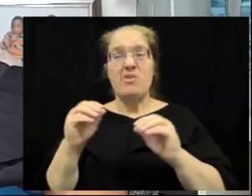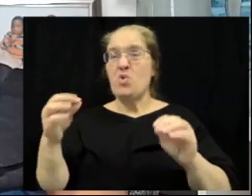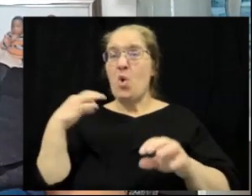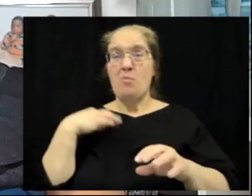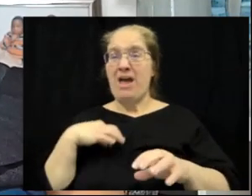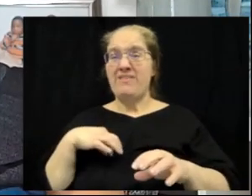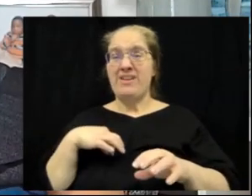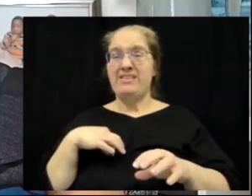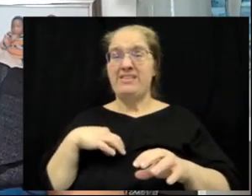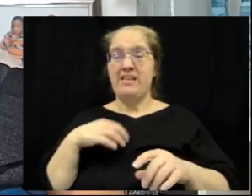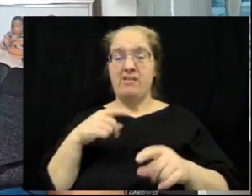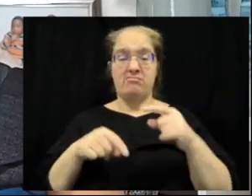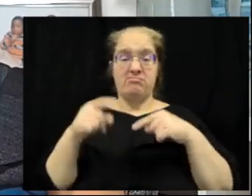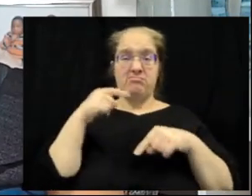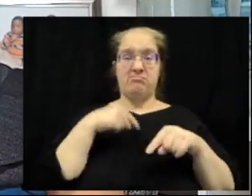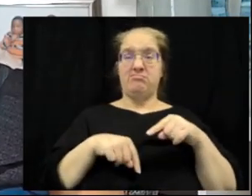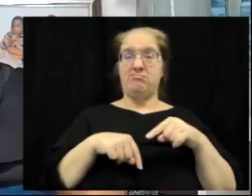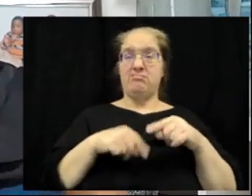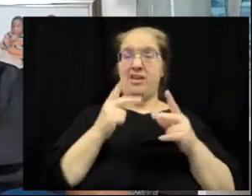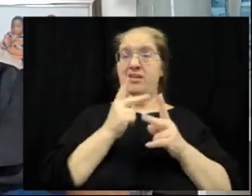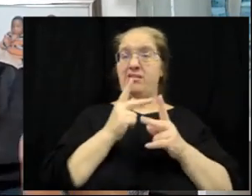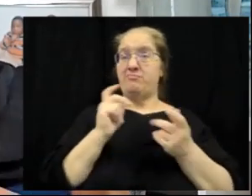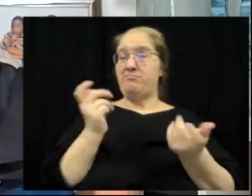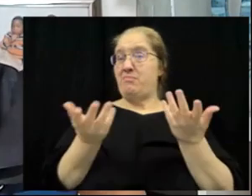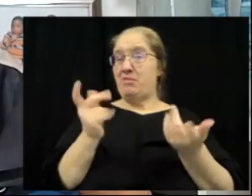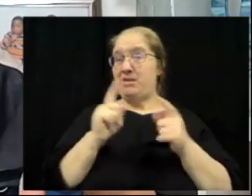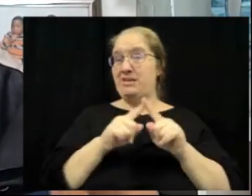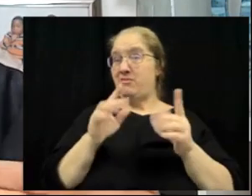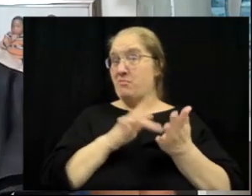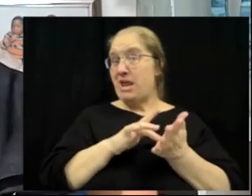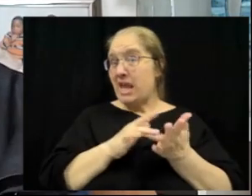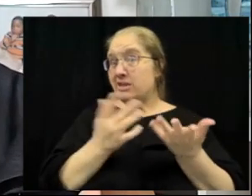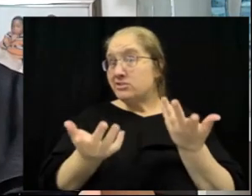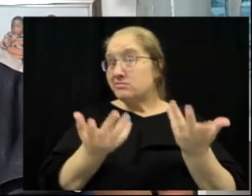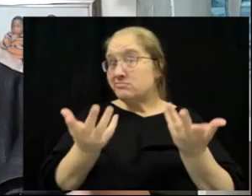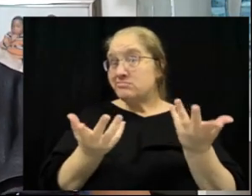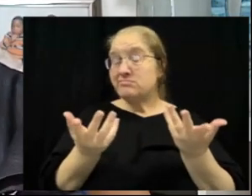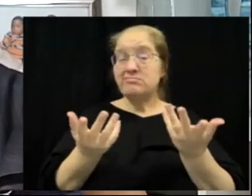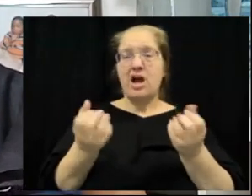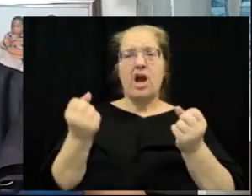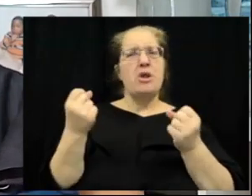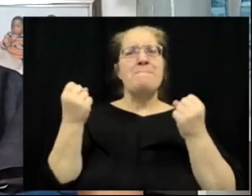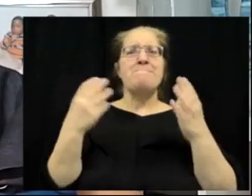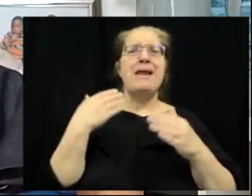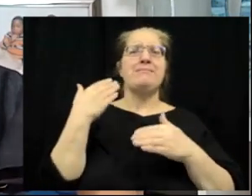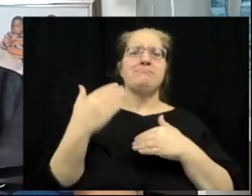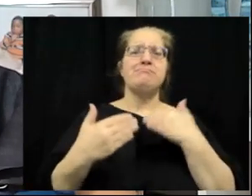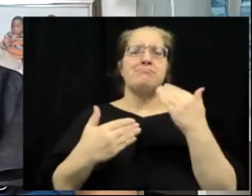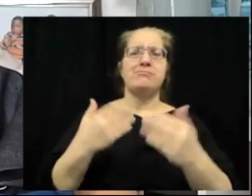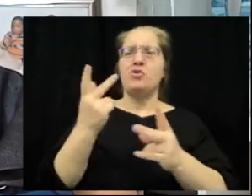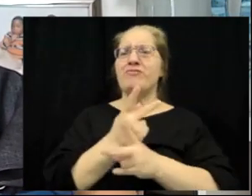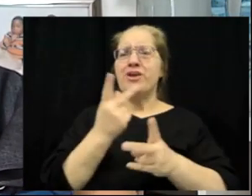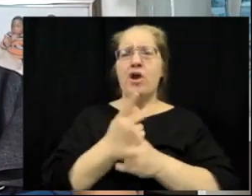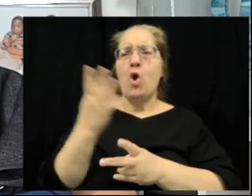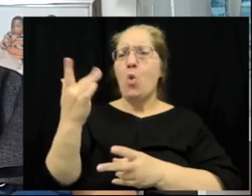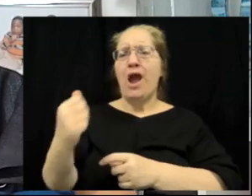course, then you got to go back to the drawing board with the medication. So understand there's many steps to figuring out why